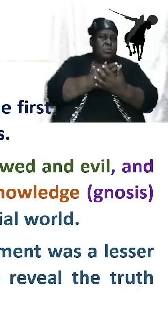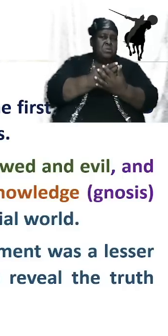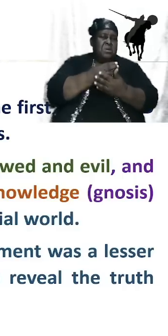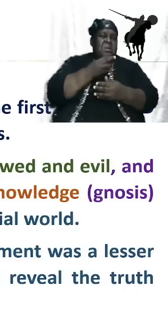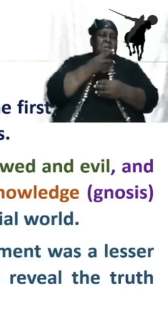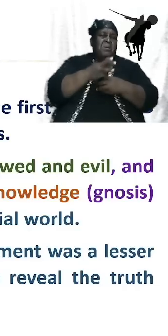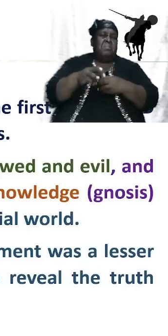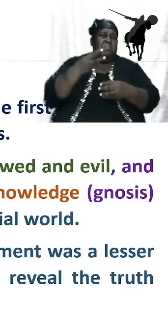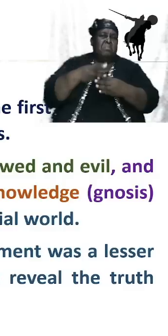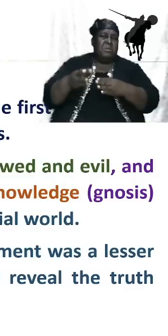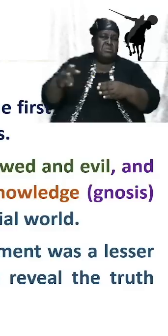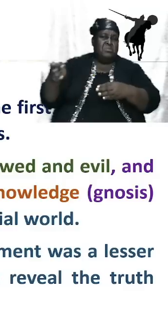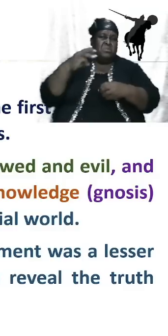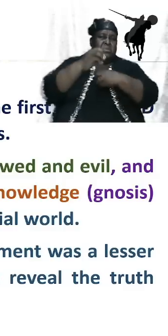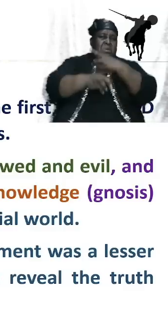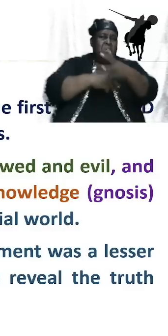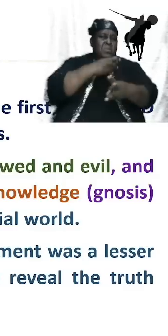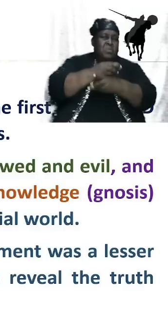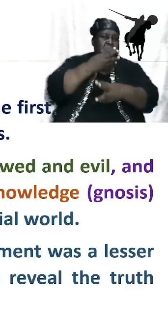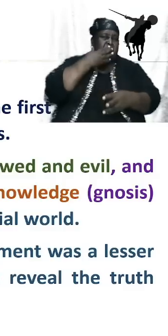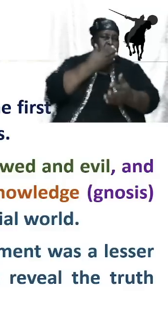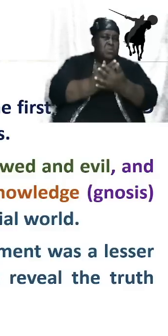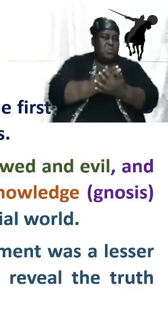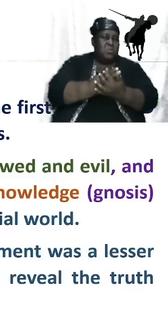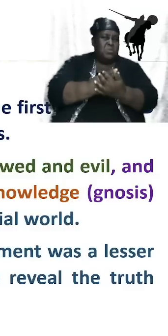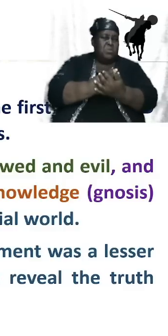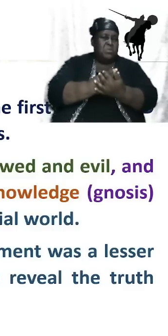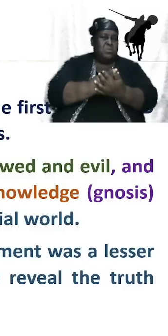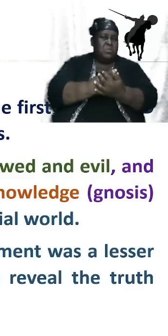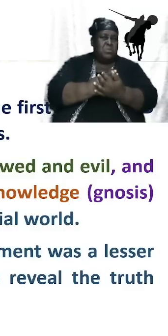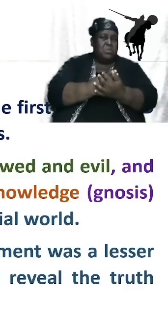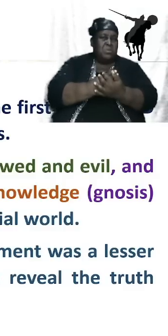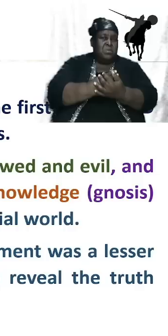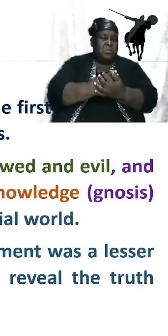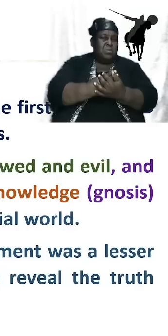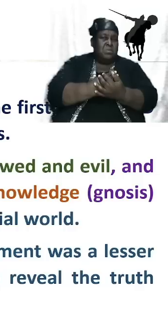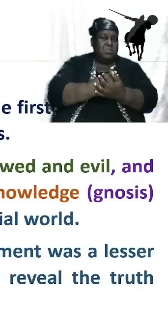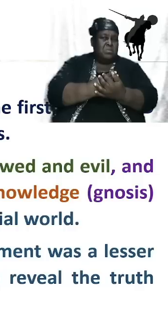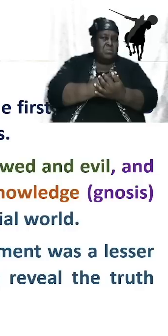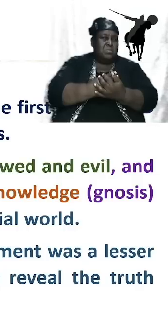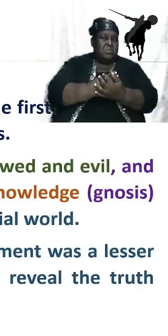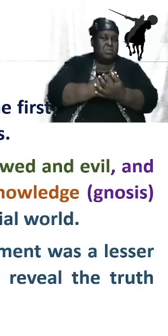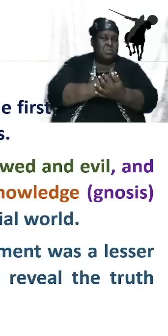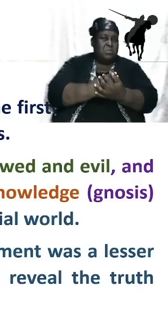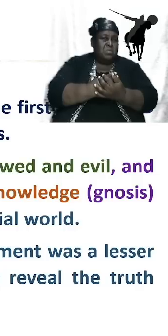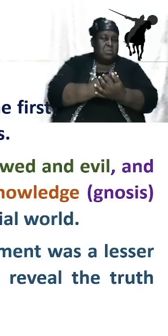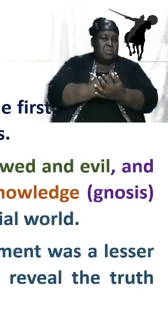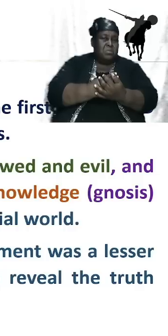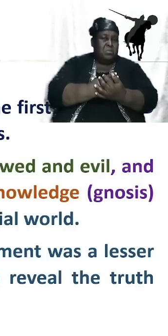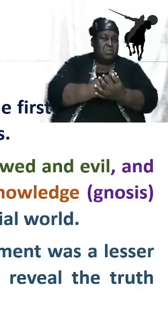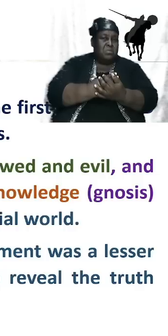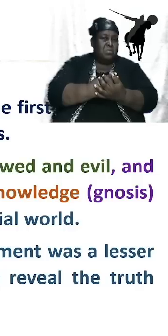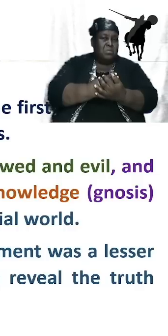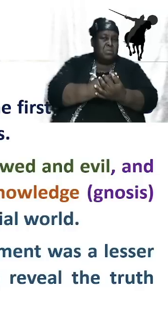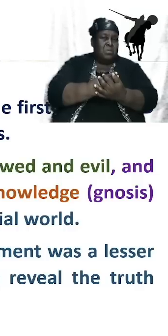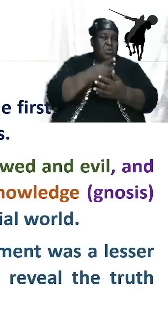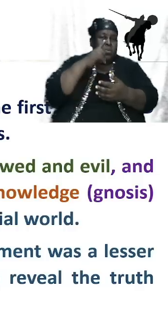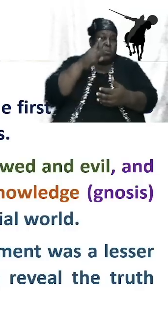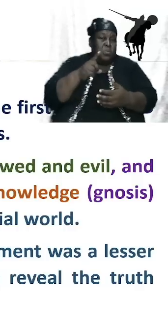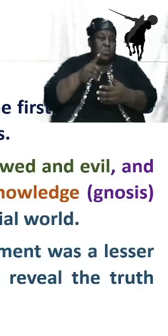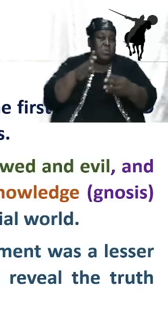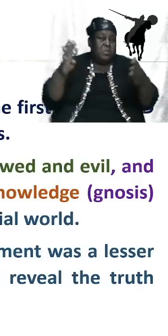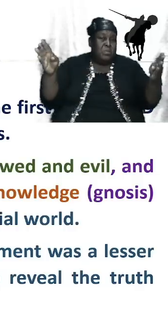flawed. Gnosticism. And these things were happening from as early as the first century. Now, one of the